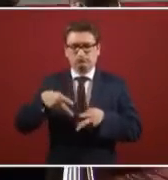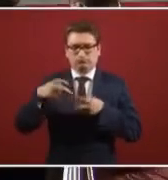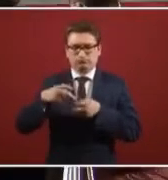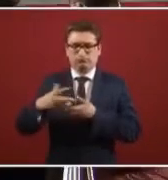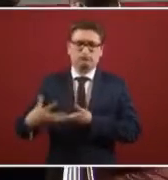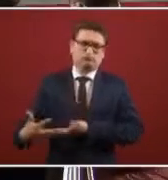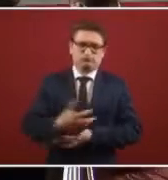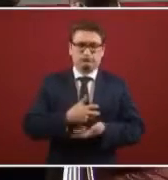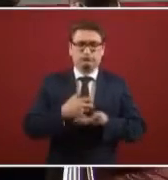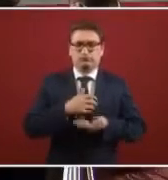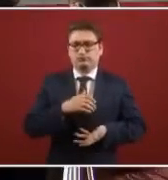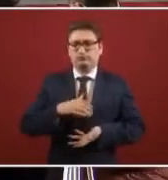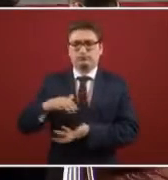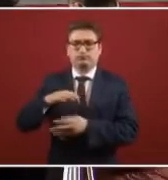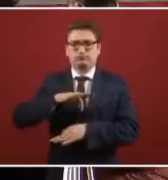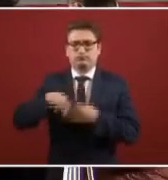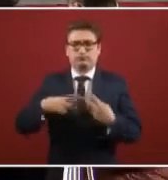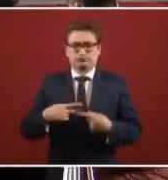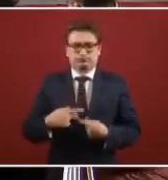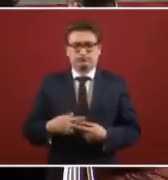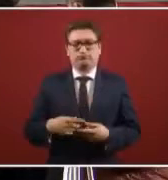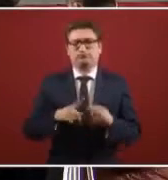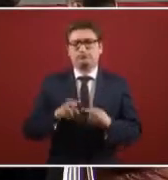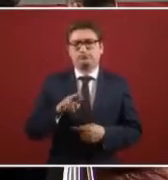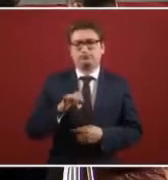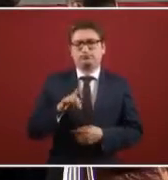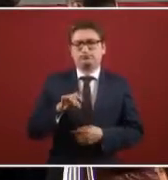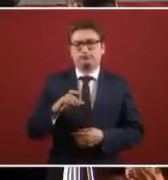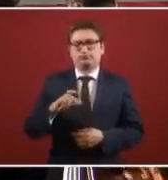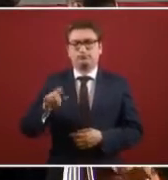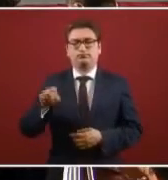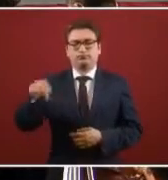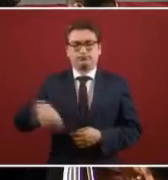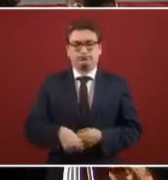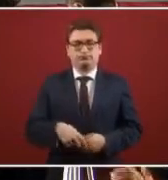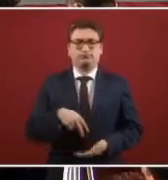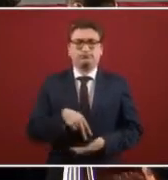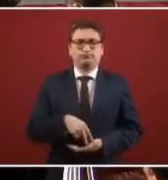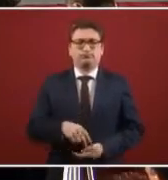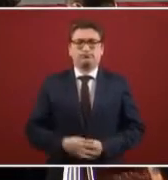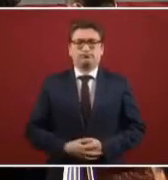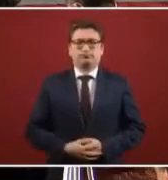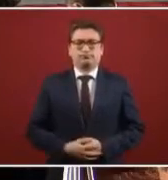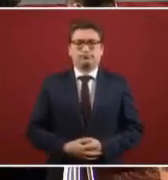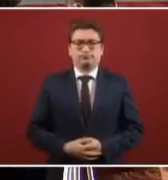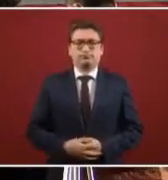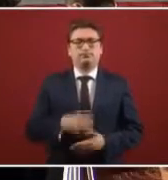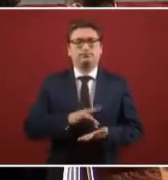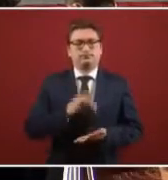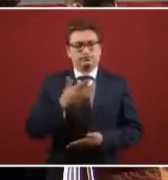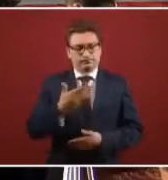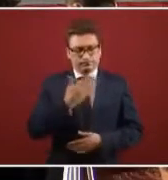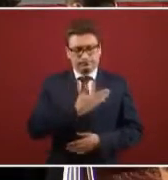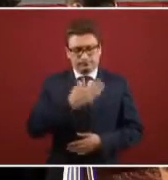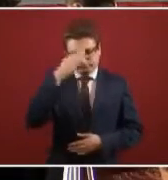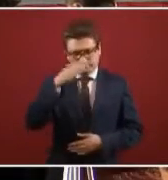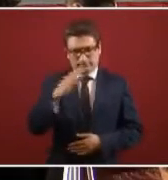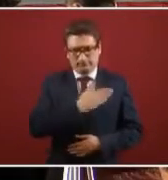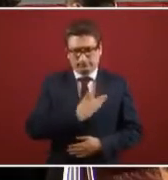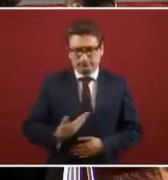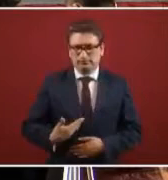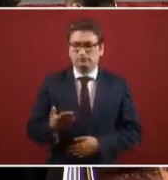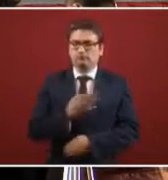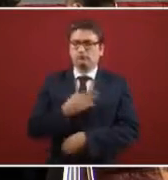which la was palabra stolen. a Ricardo. So now I'm going to give the mic to Ricardo. Muchas gracias, señor presidente. Thank you Muy very buenos much, días.